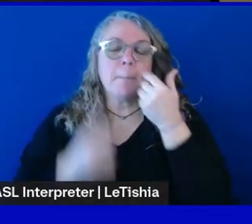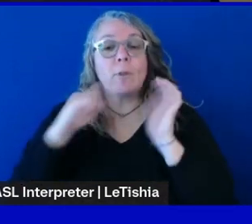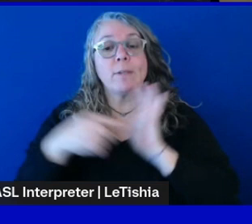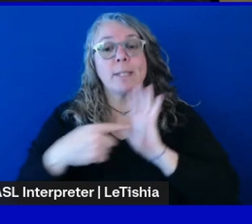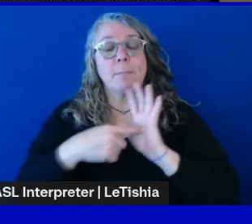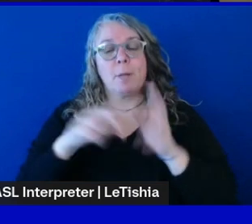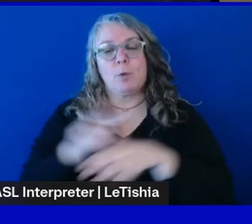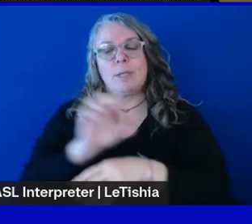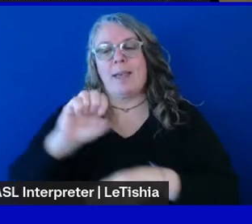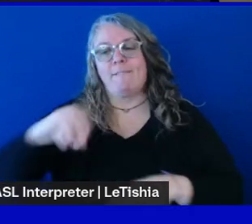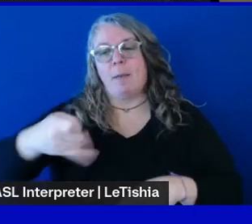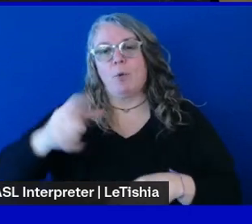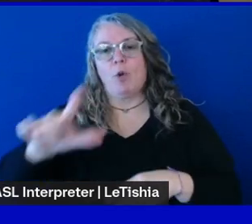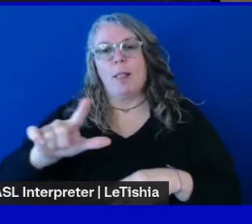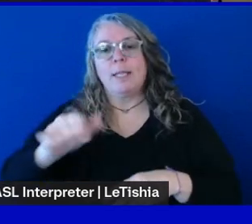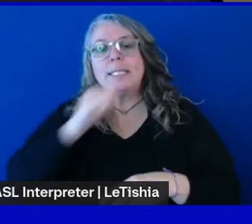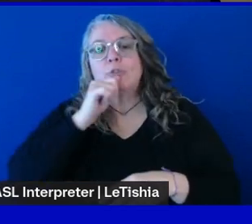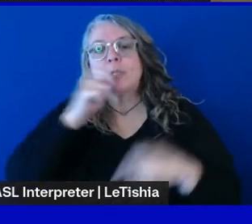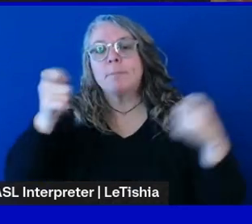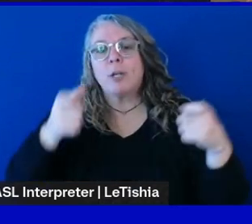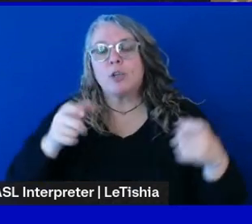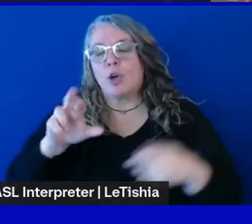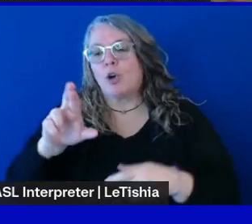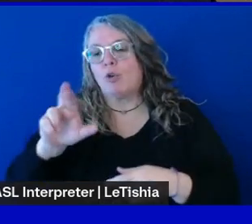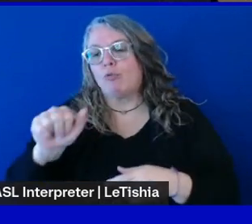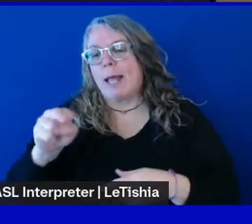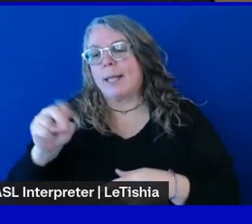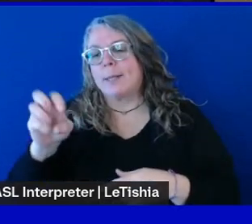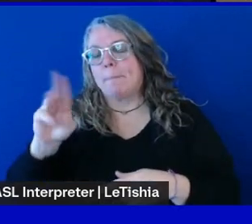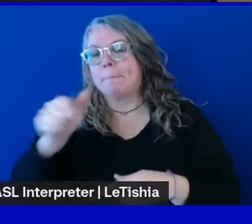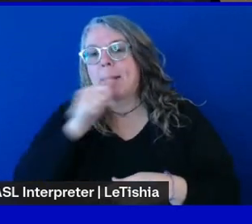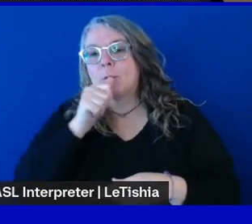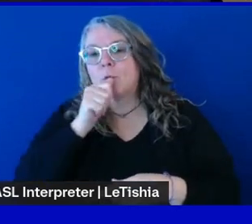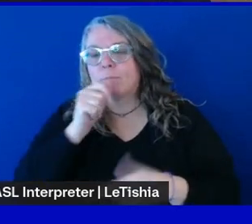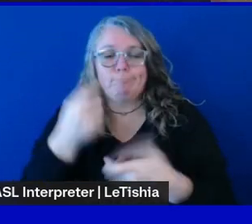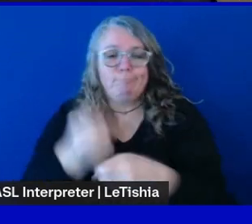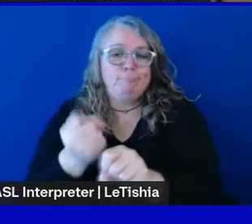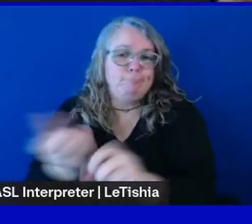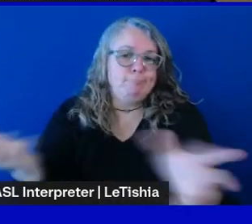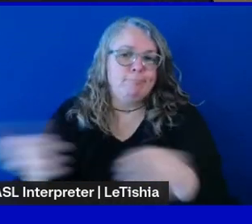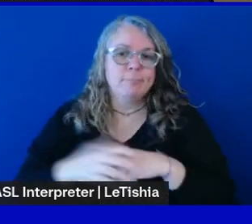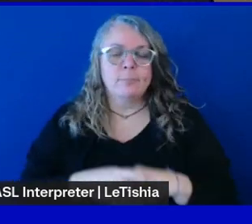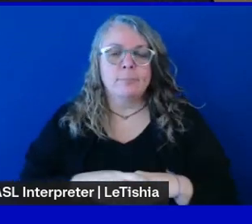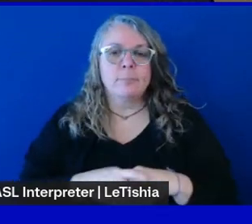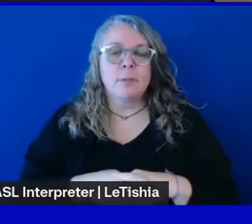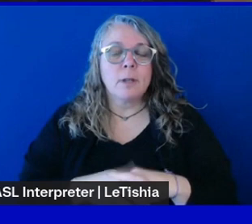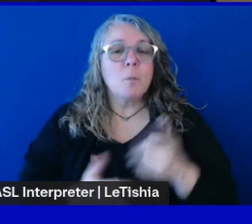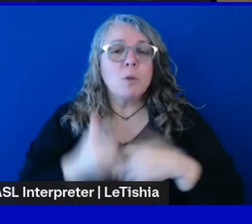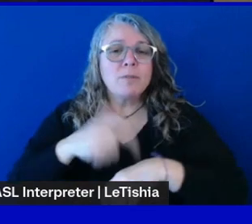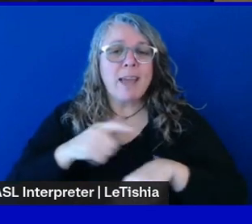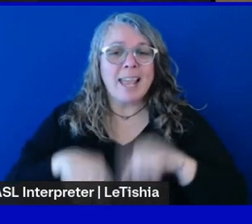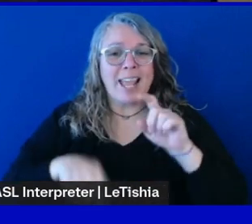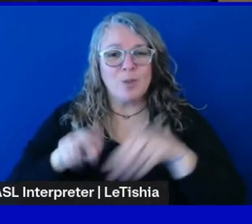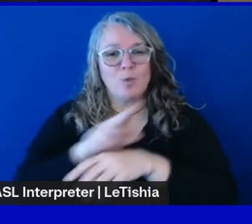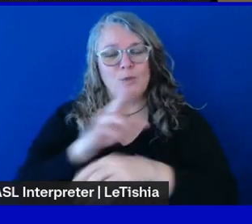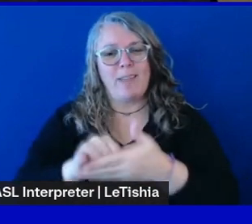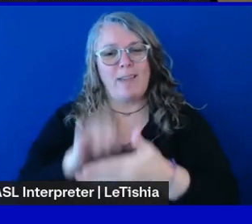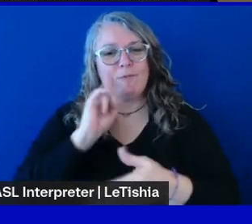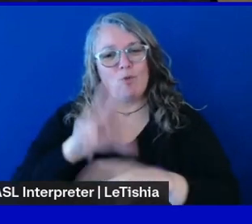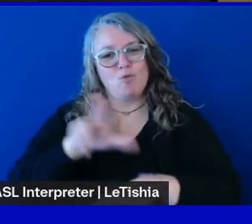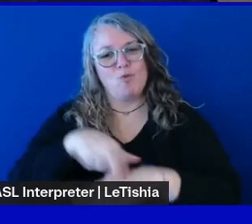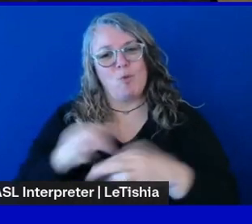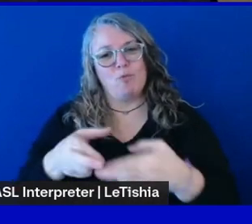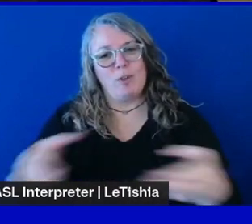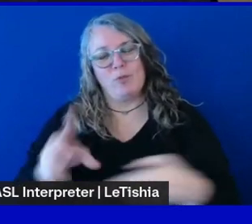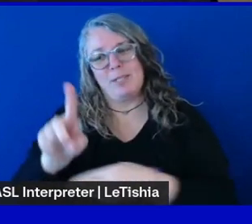ephemeral secrets manager random password that is generated. So normally I wouldn't be able to use that in a normal resource such as